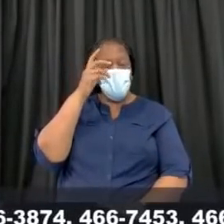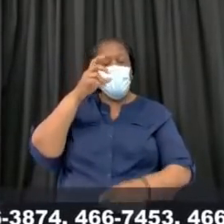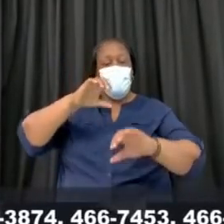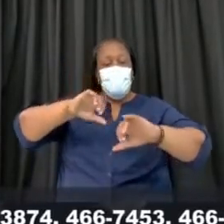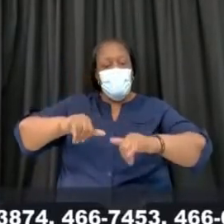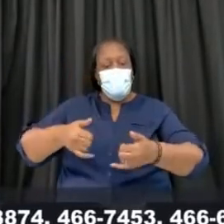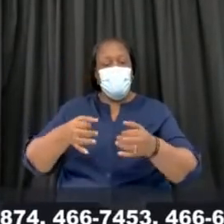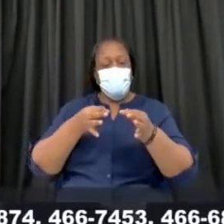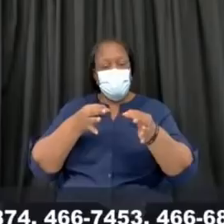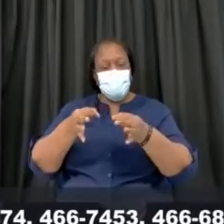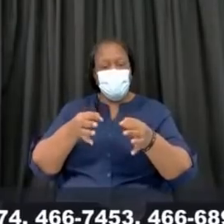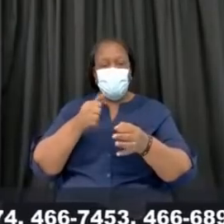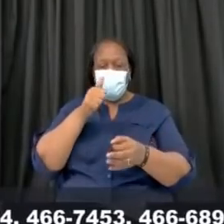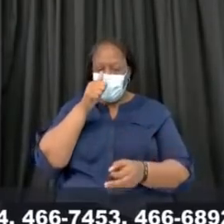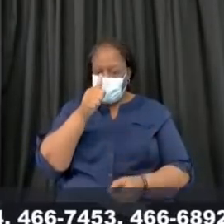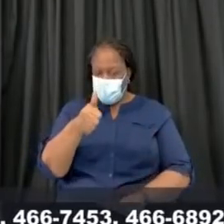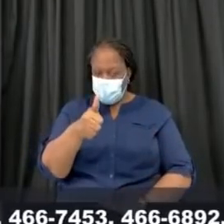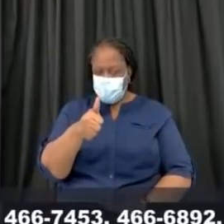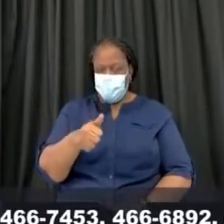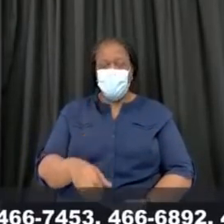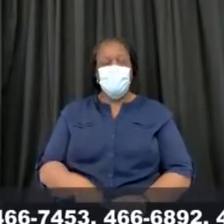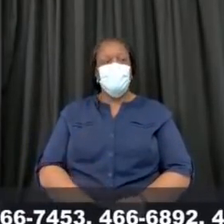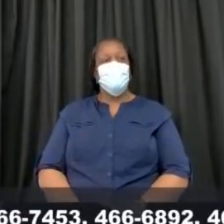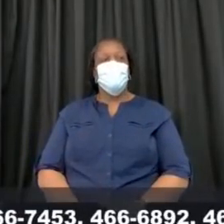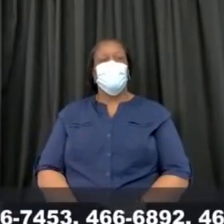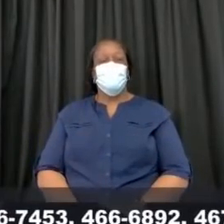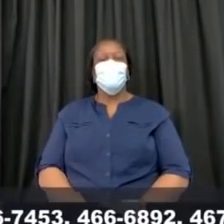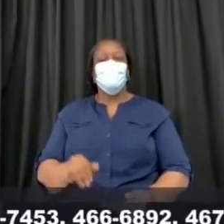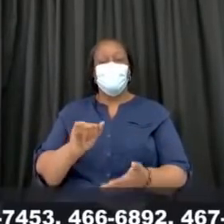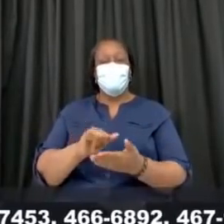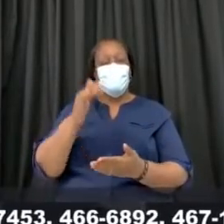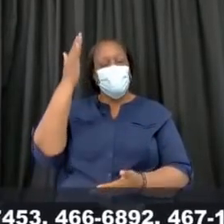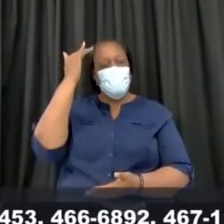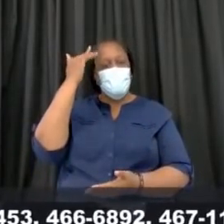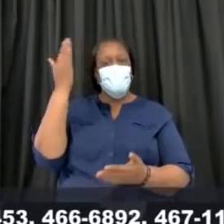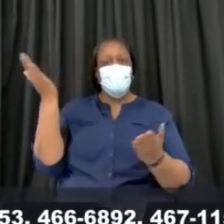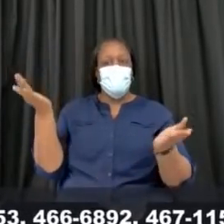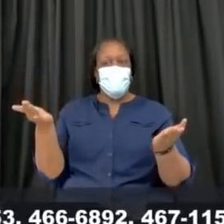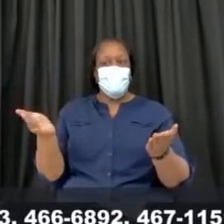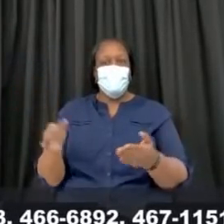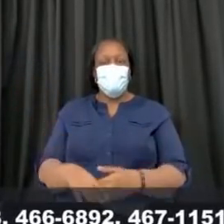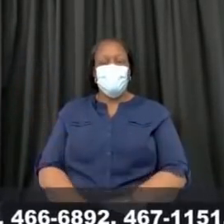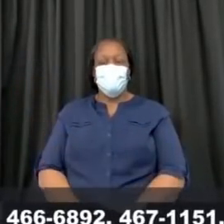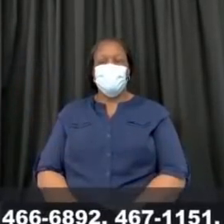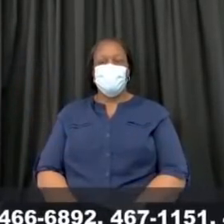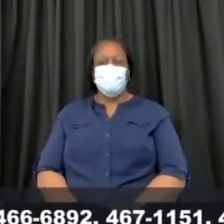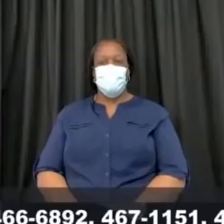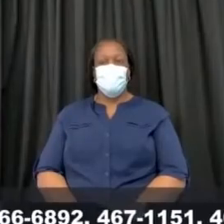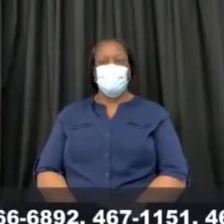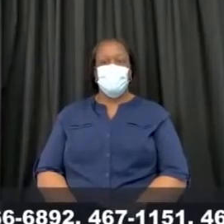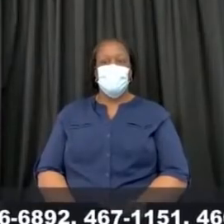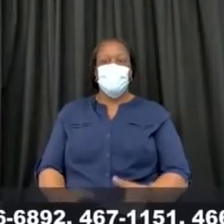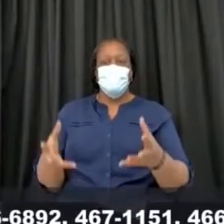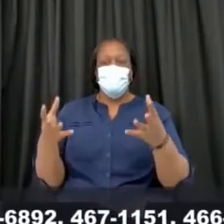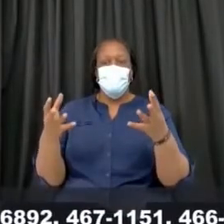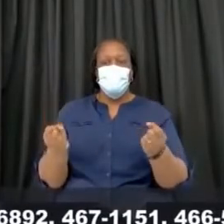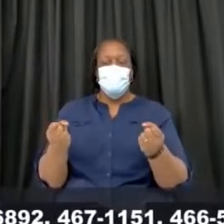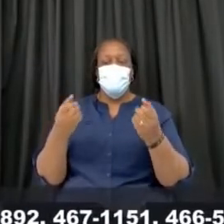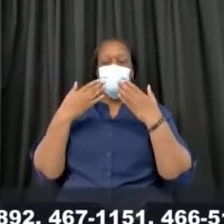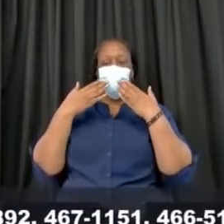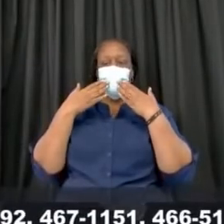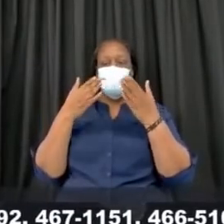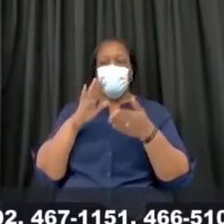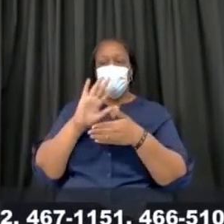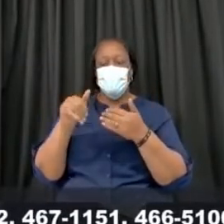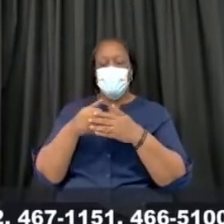manage yourself. And that is why we're here for that purpose. I want to thank Superintendent